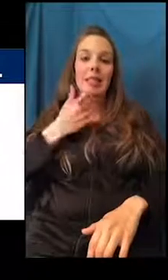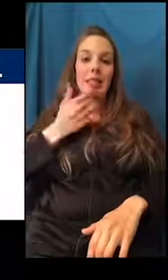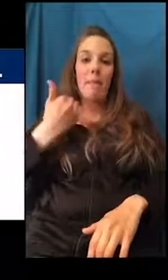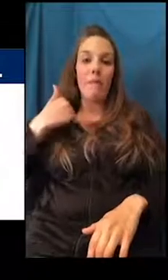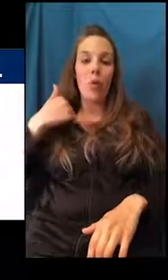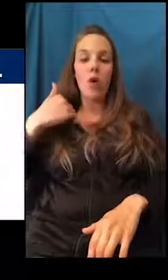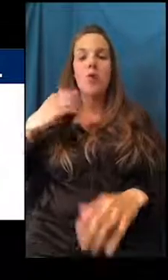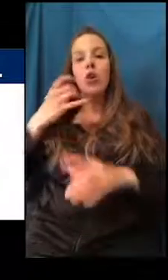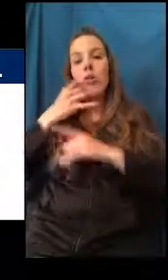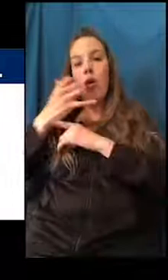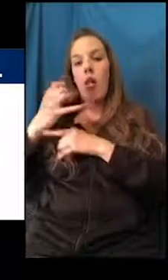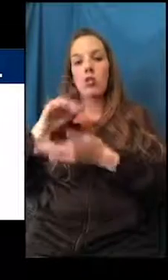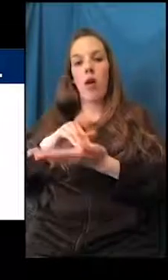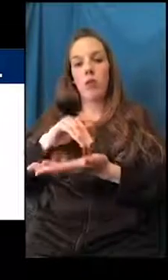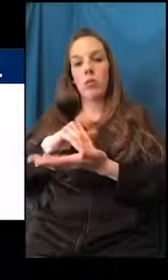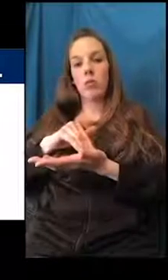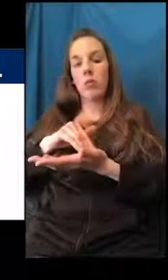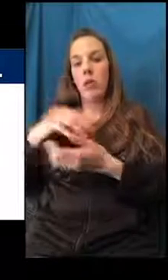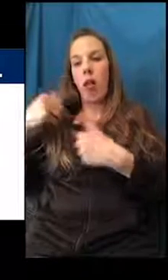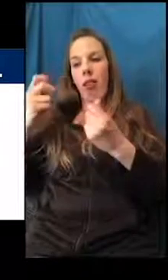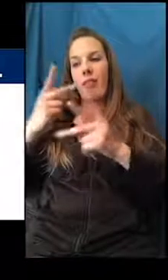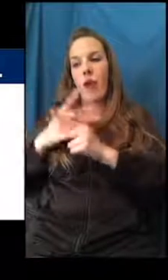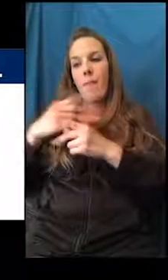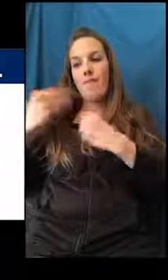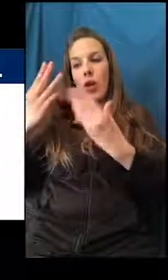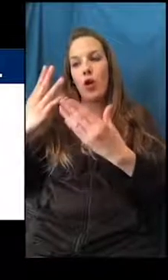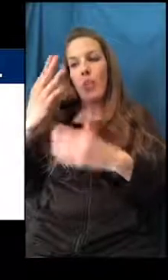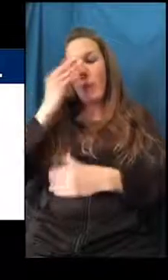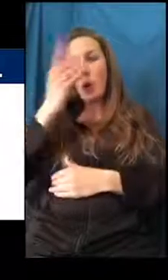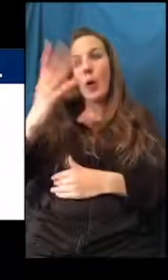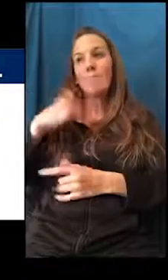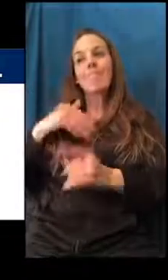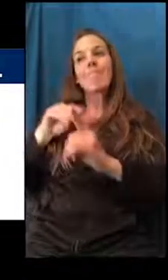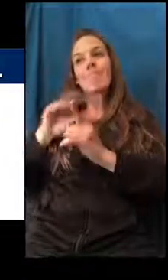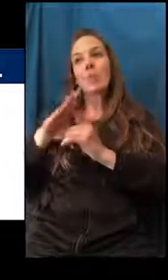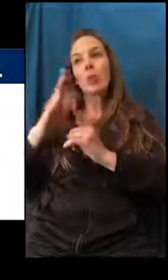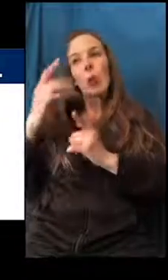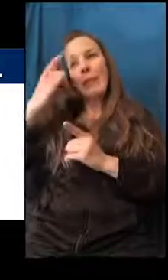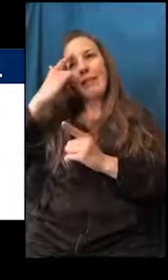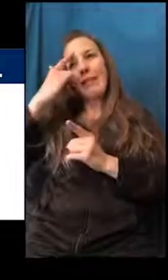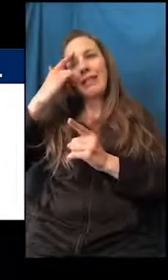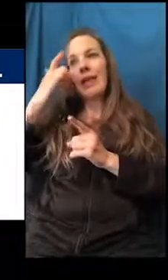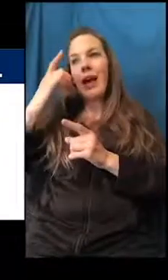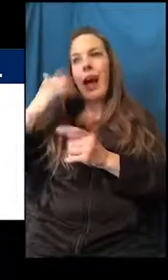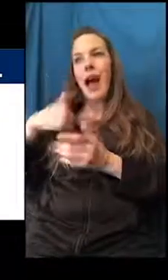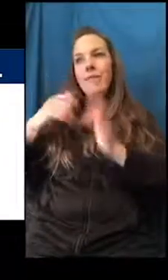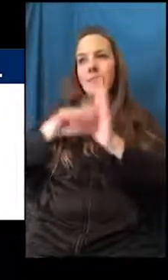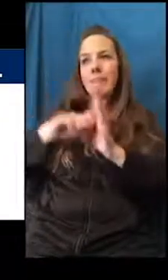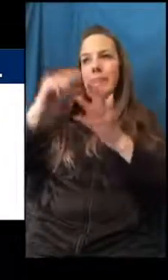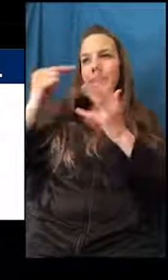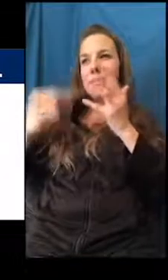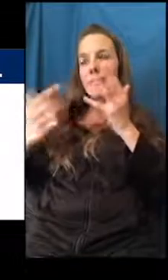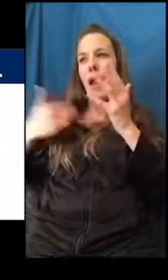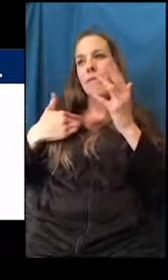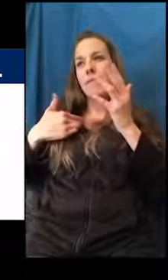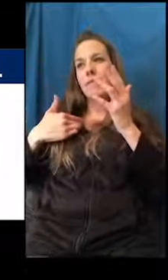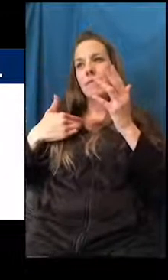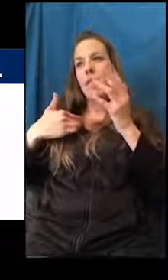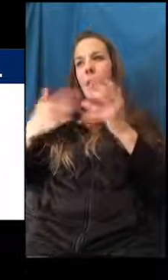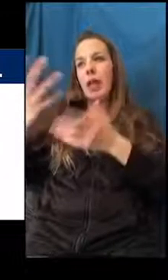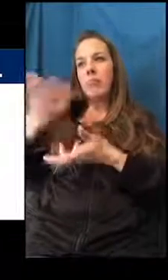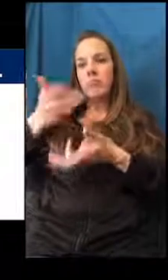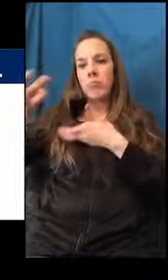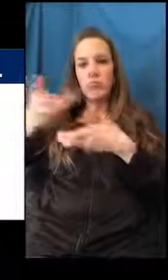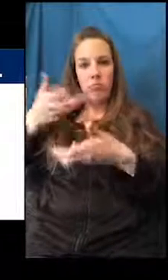healthcare provider. Let them know that you think you may have been exposed, that you have these symptoms that are occurring, and then you and your healthcare provider will make